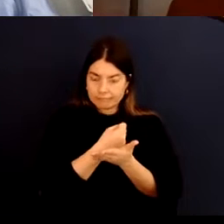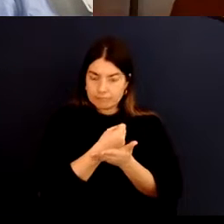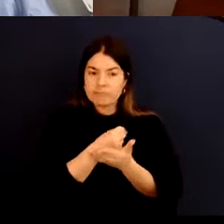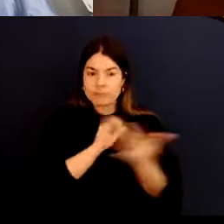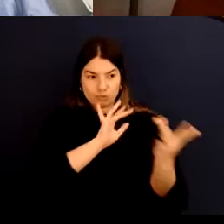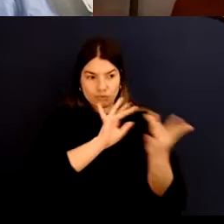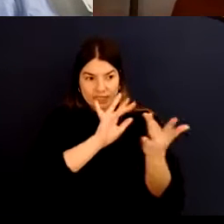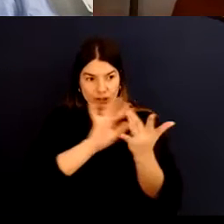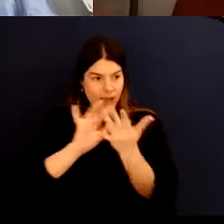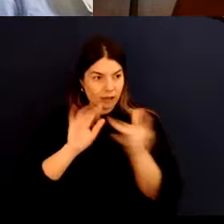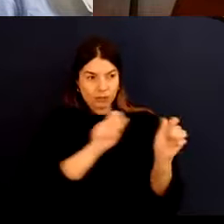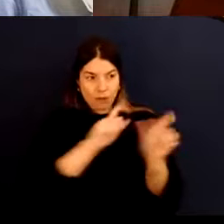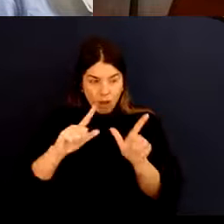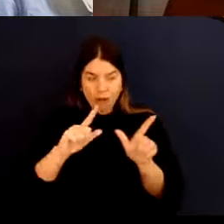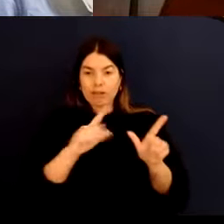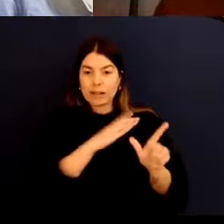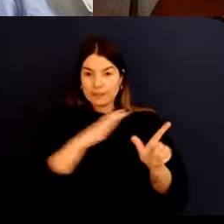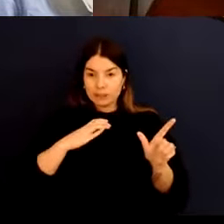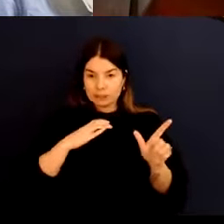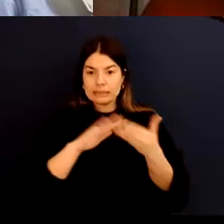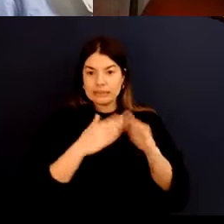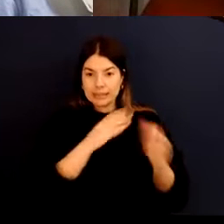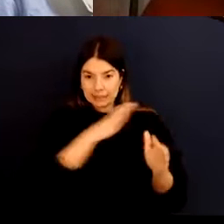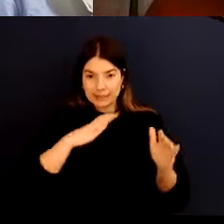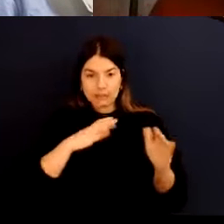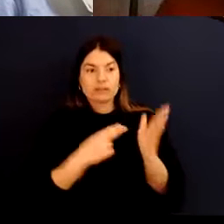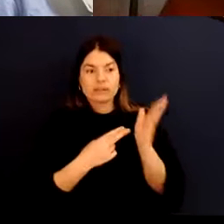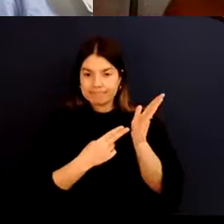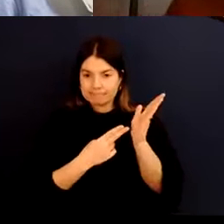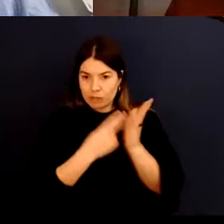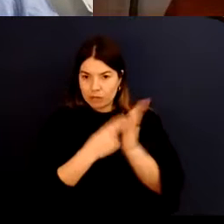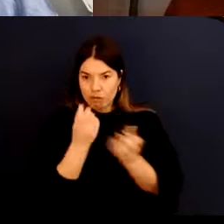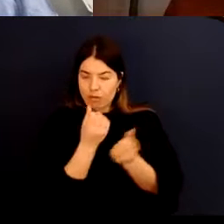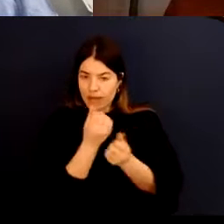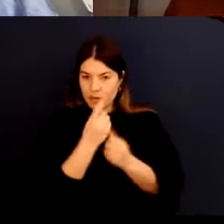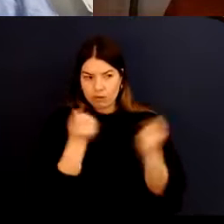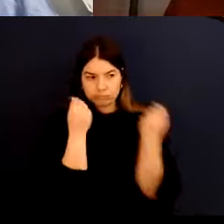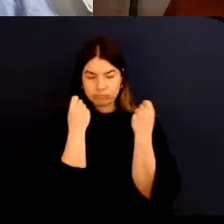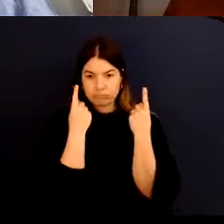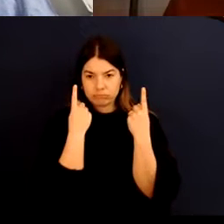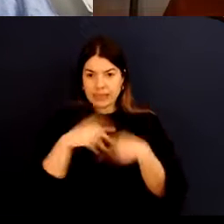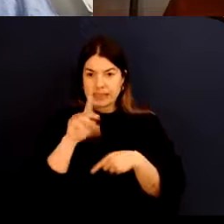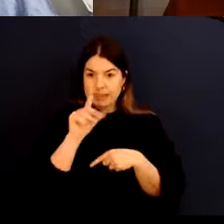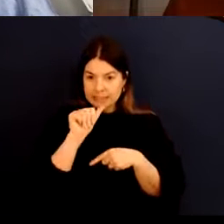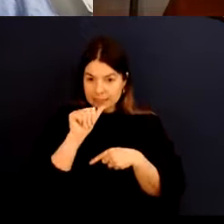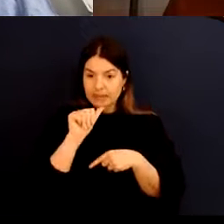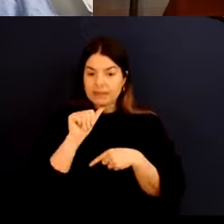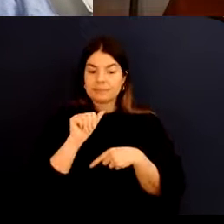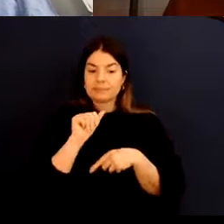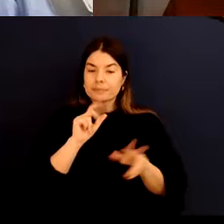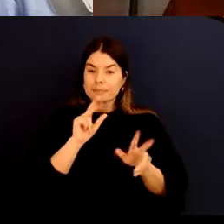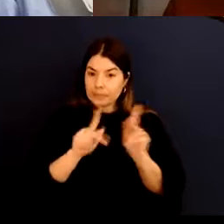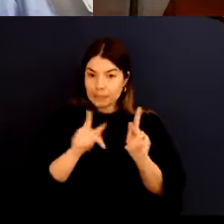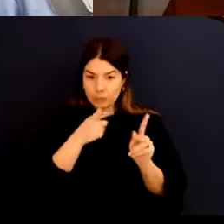city commissions to ensure that they recognize the need to include disability demographic questions